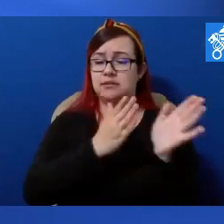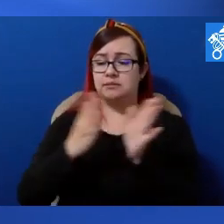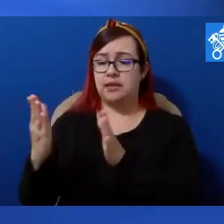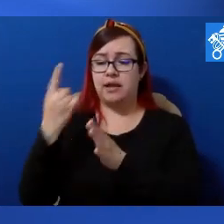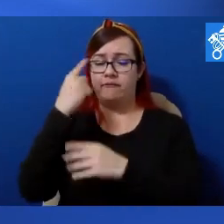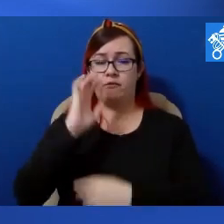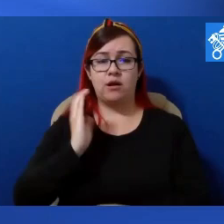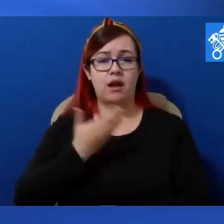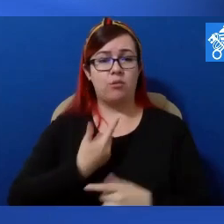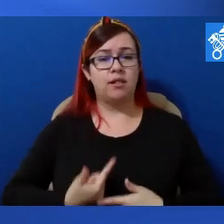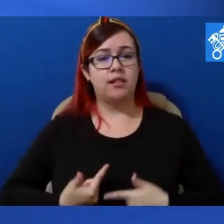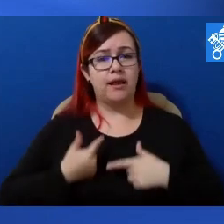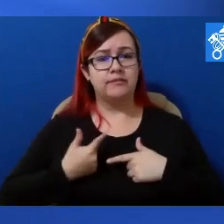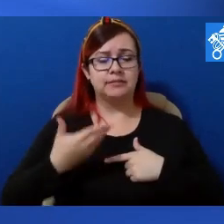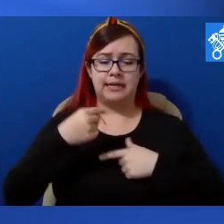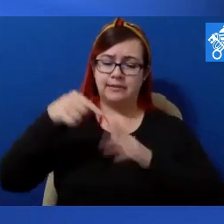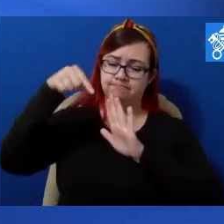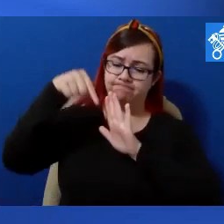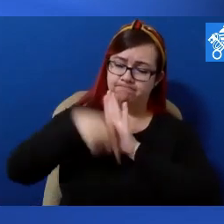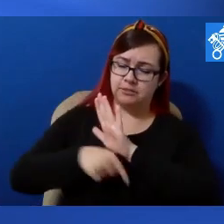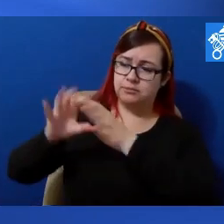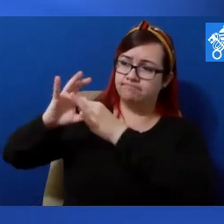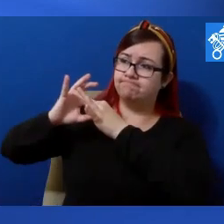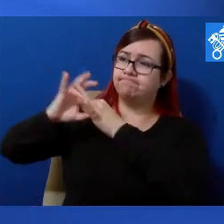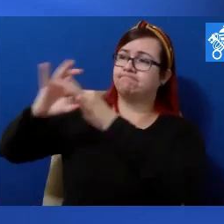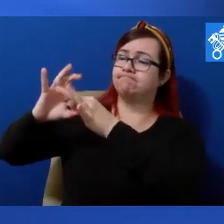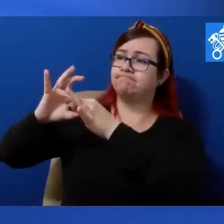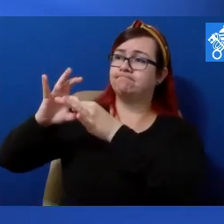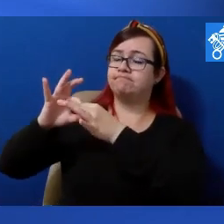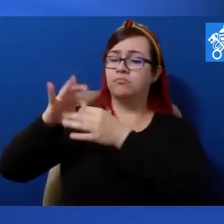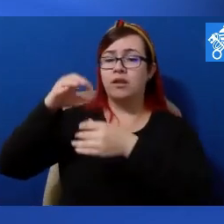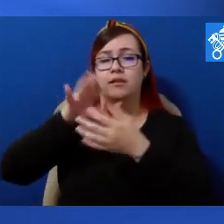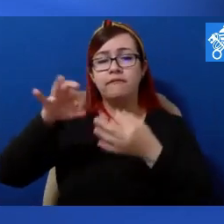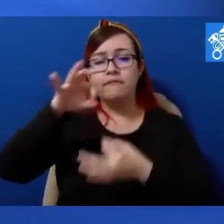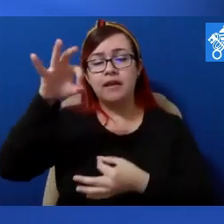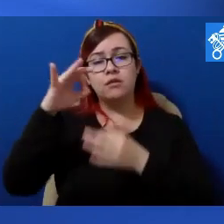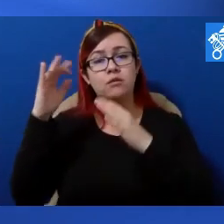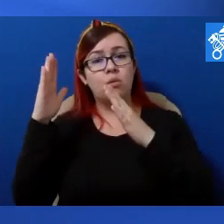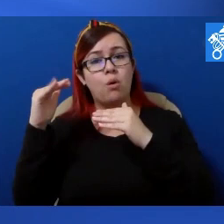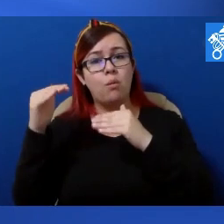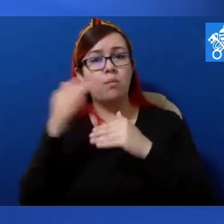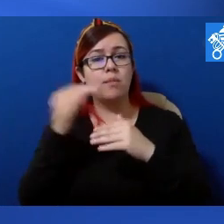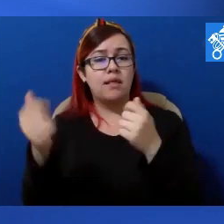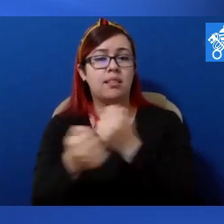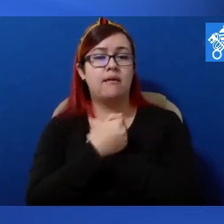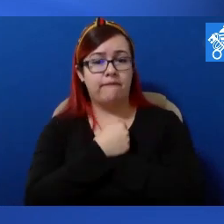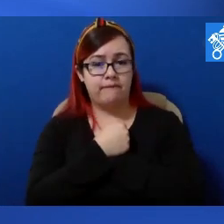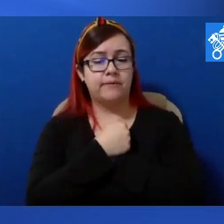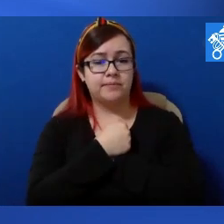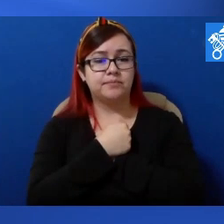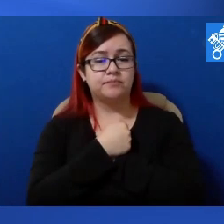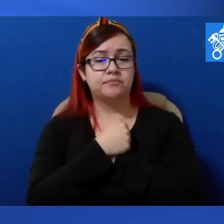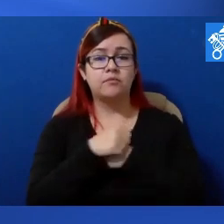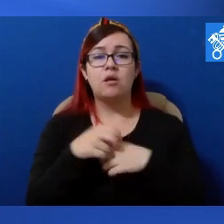fuller understanding of his gracious plan for our lives and a deeper union with him in faith,